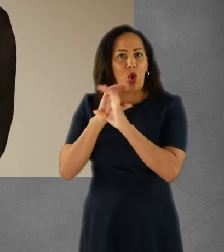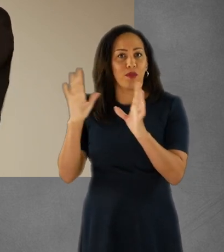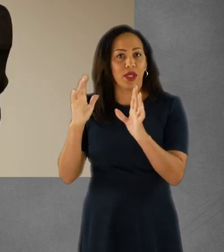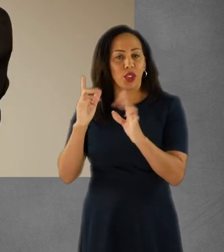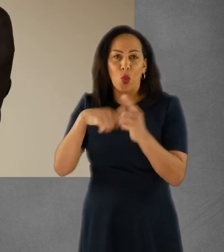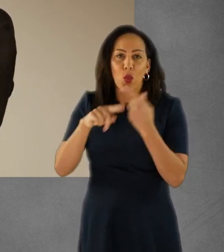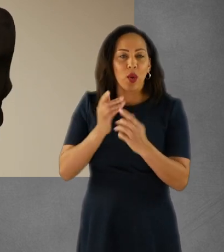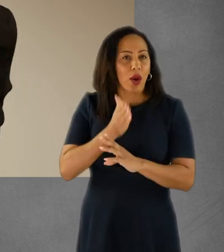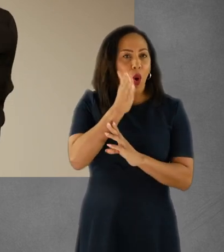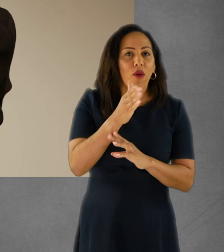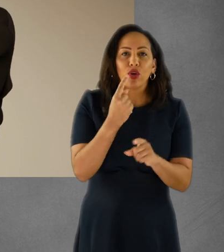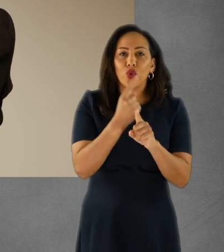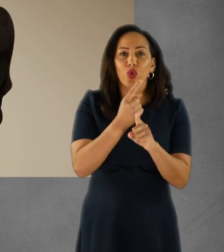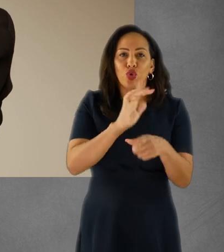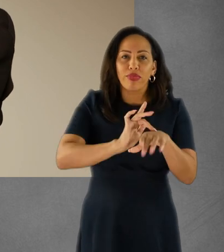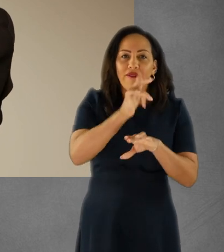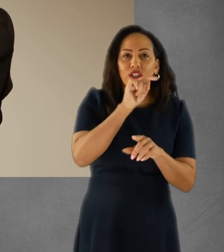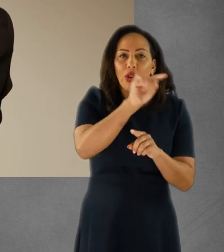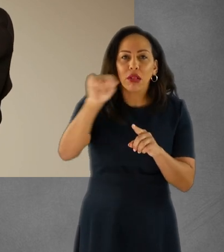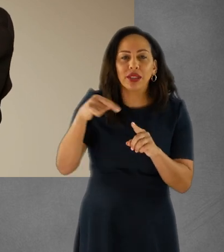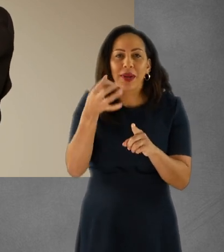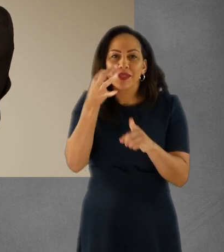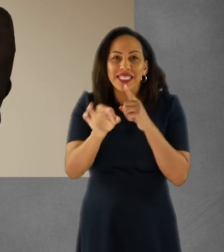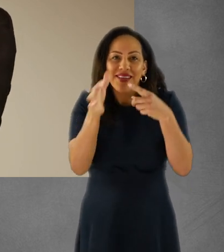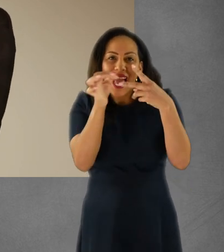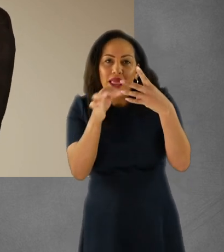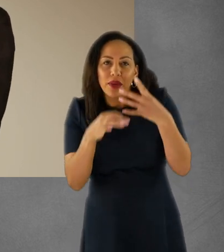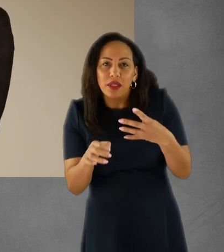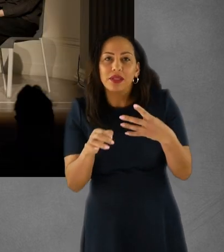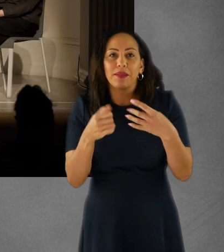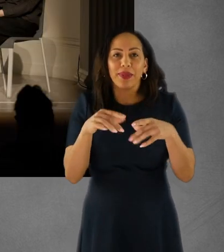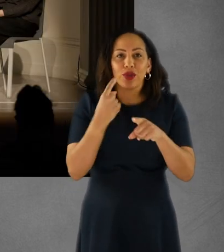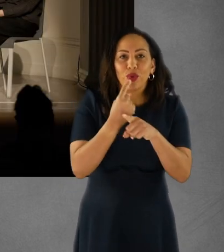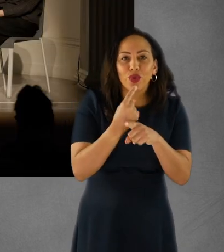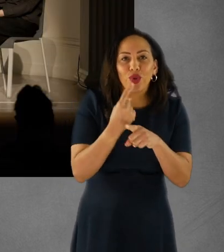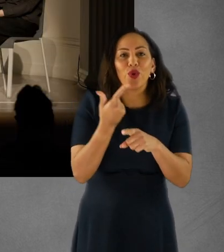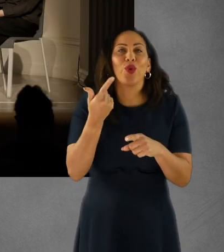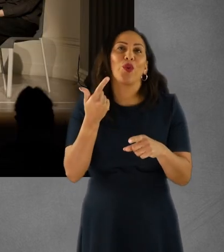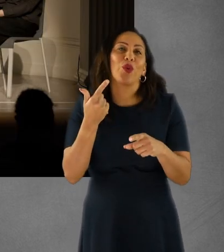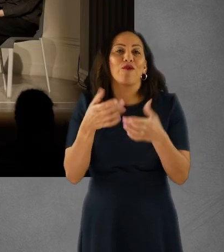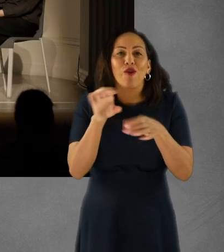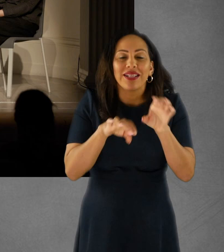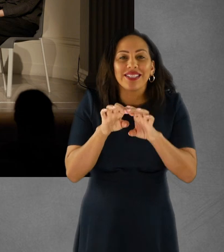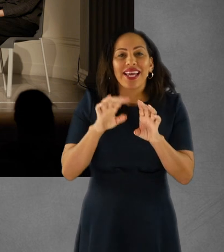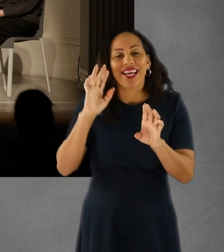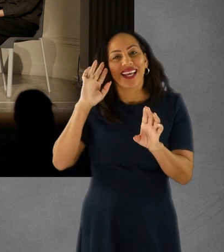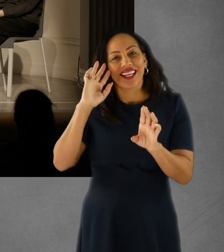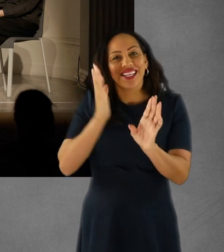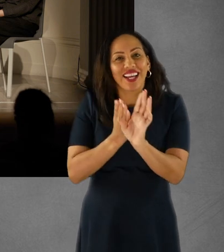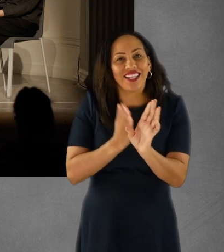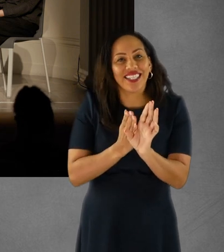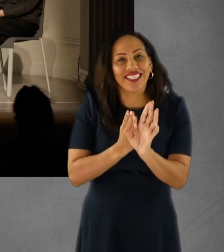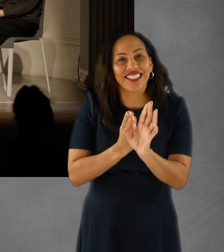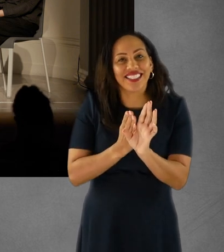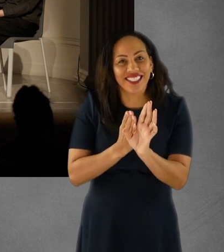and spoke to different people about these very specific things. So we spoke to a forensic psychiatrist,